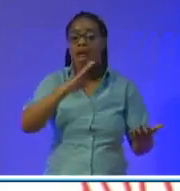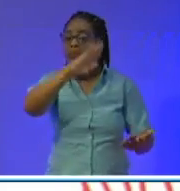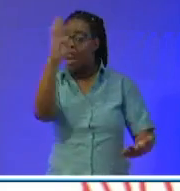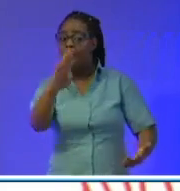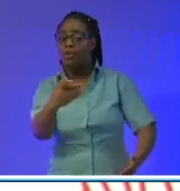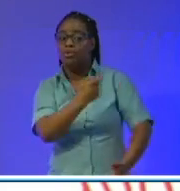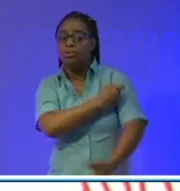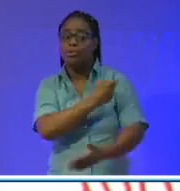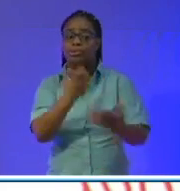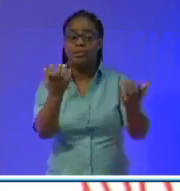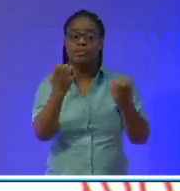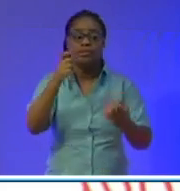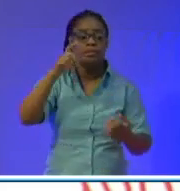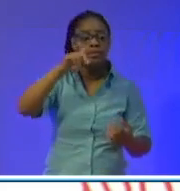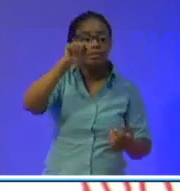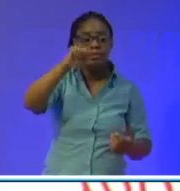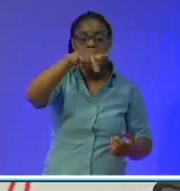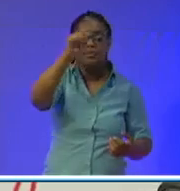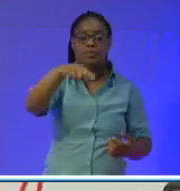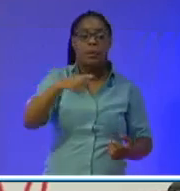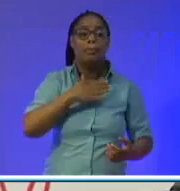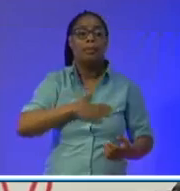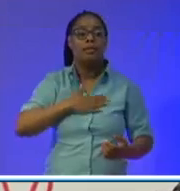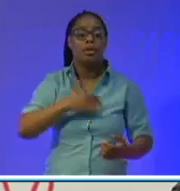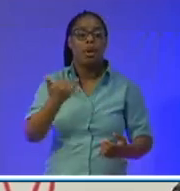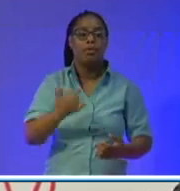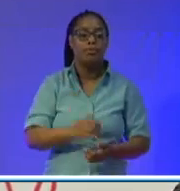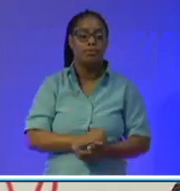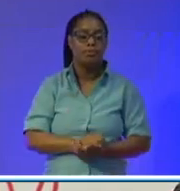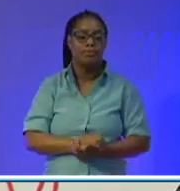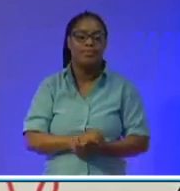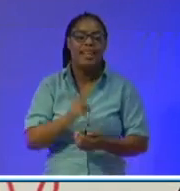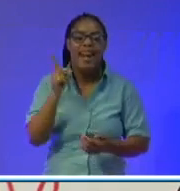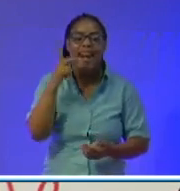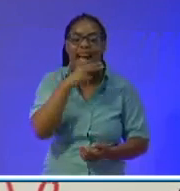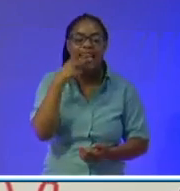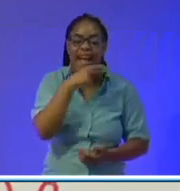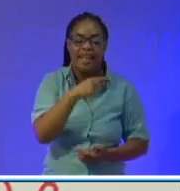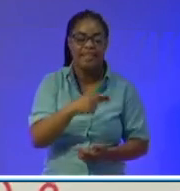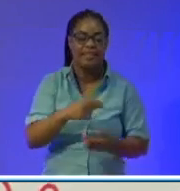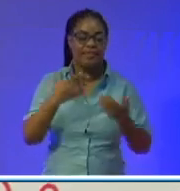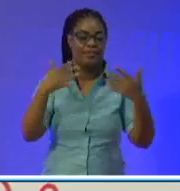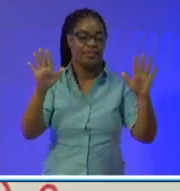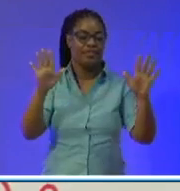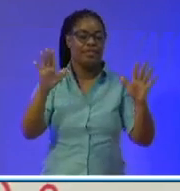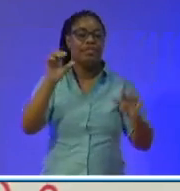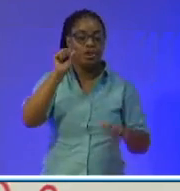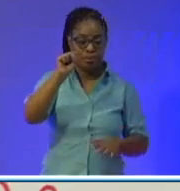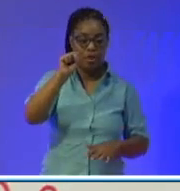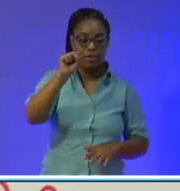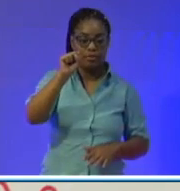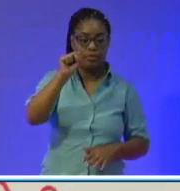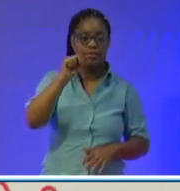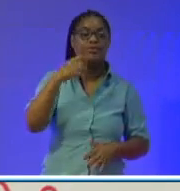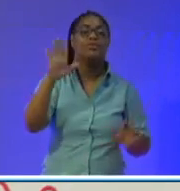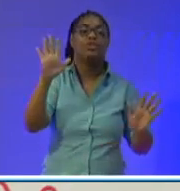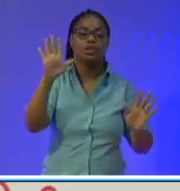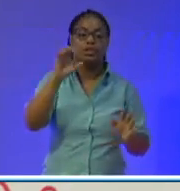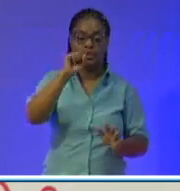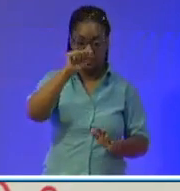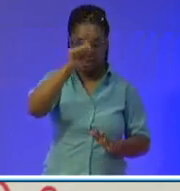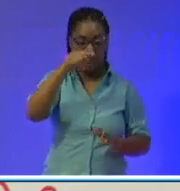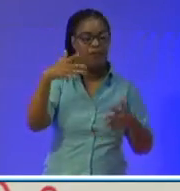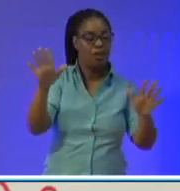Thanks. Thank you very much, Dr. Surjit Singh. And Minister, we go to an additional question from the